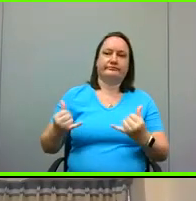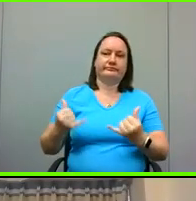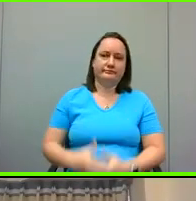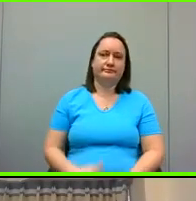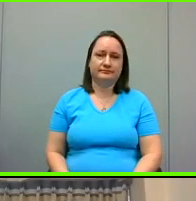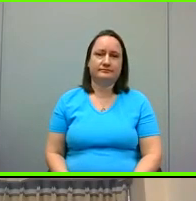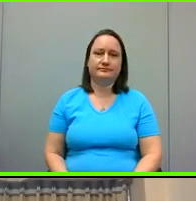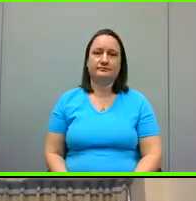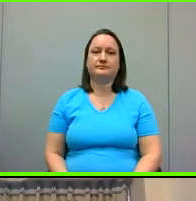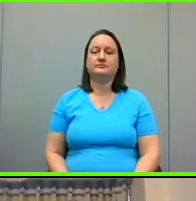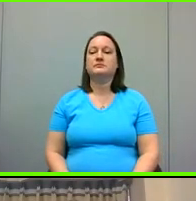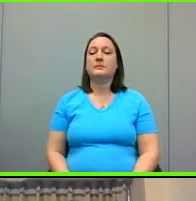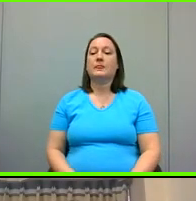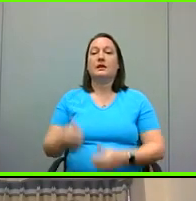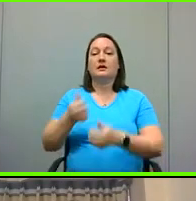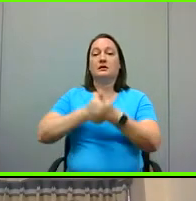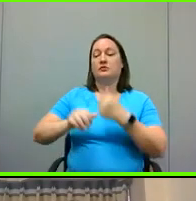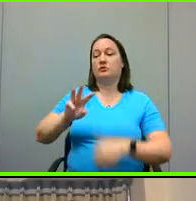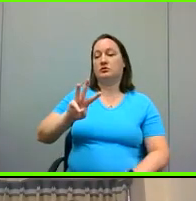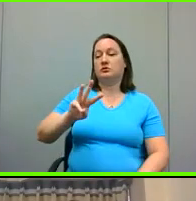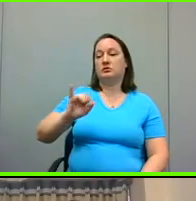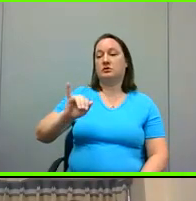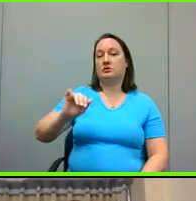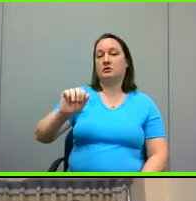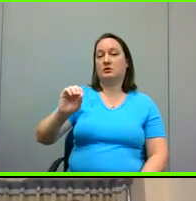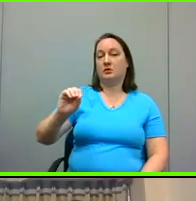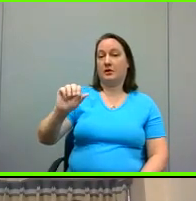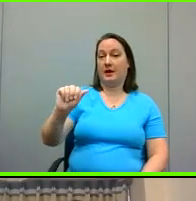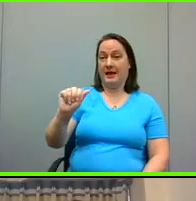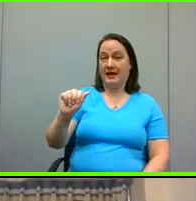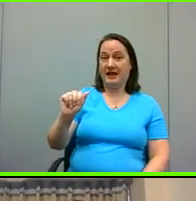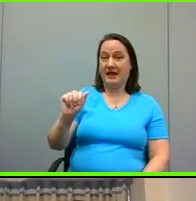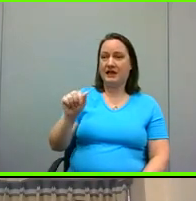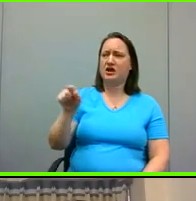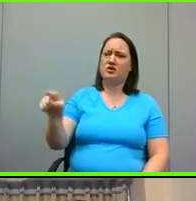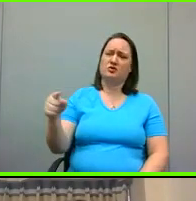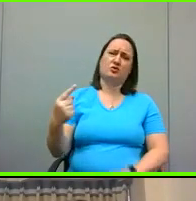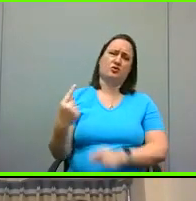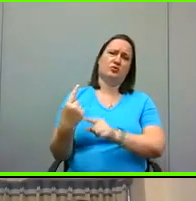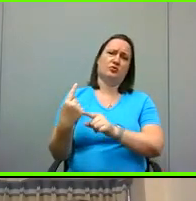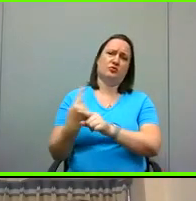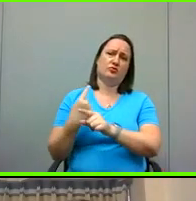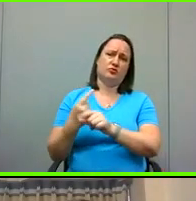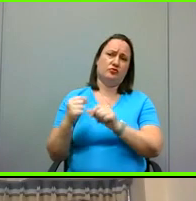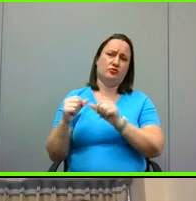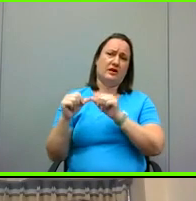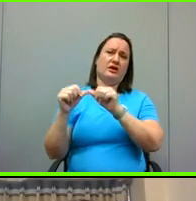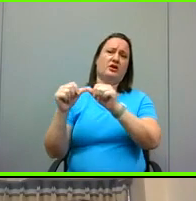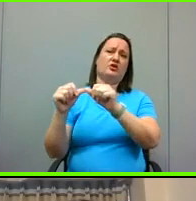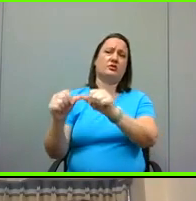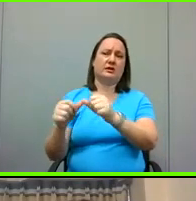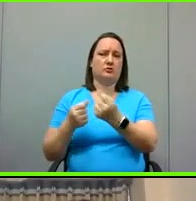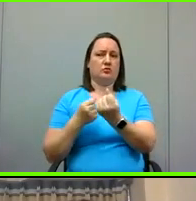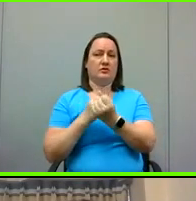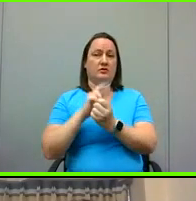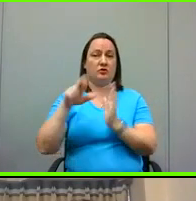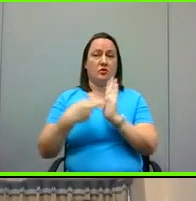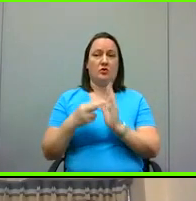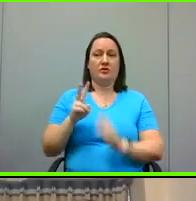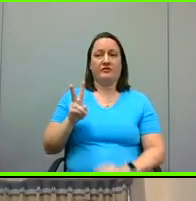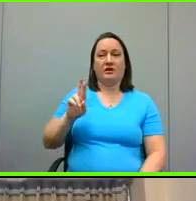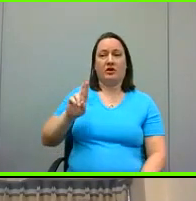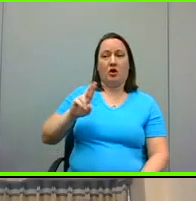And under WIOA, you've regularly reinforced the role of the VR program